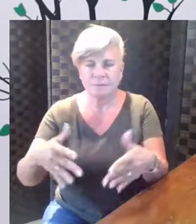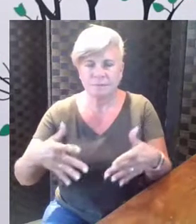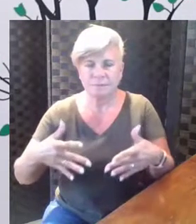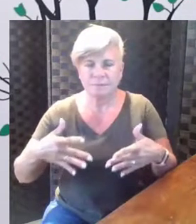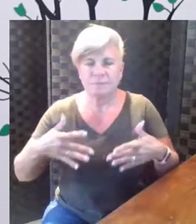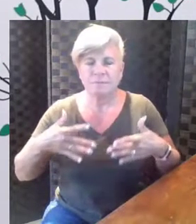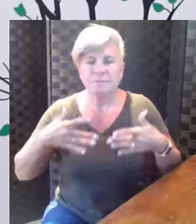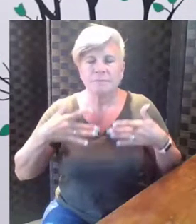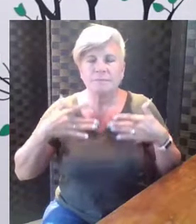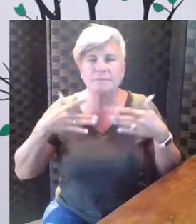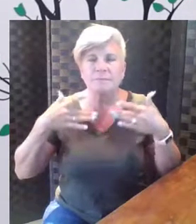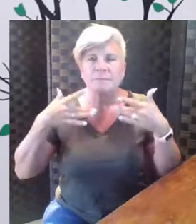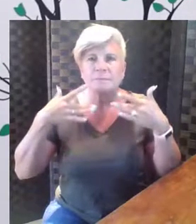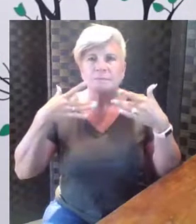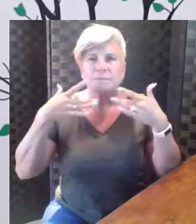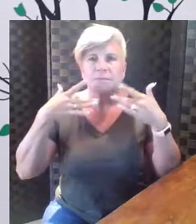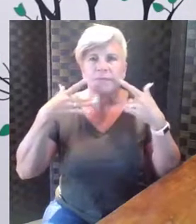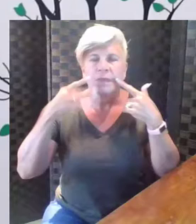in,